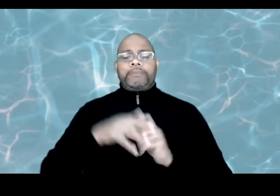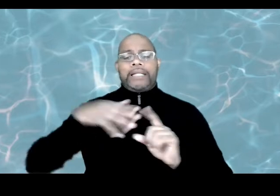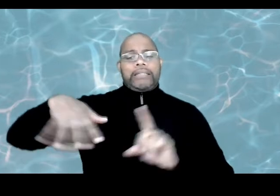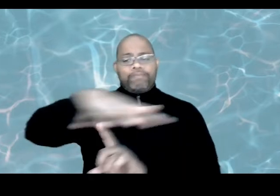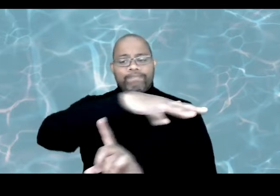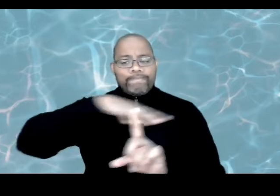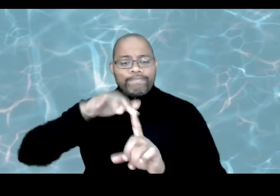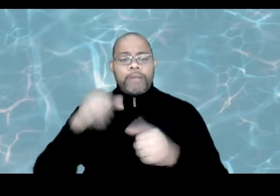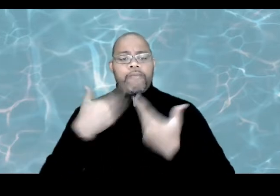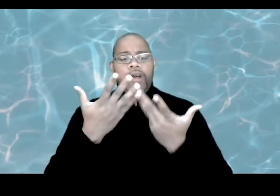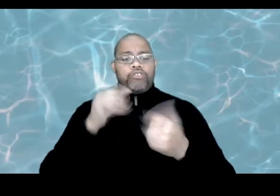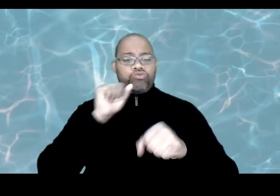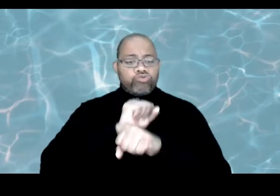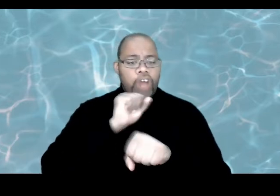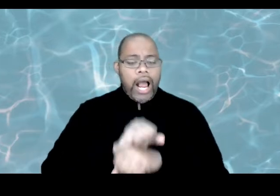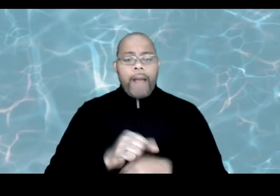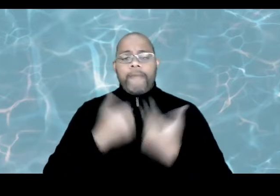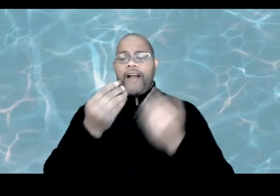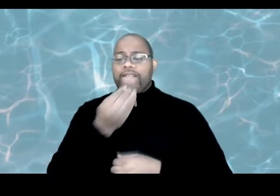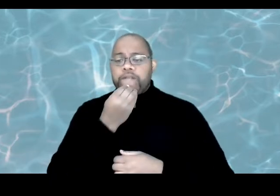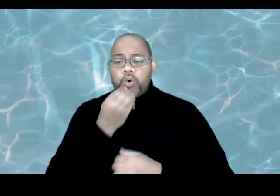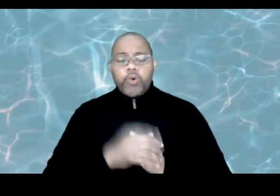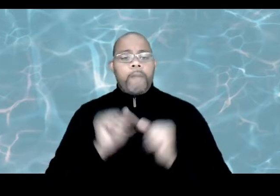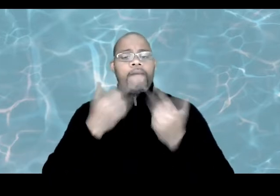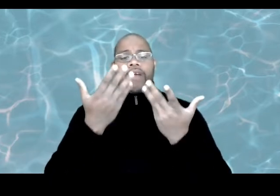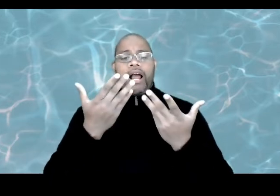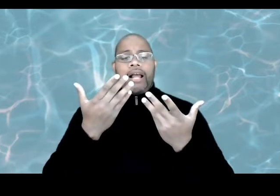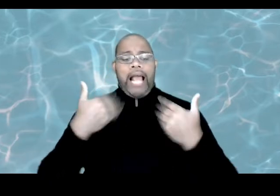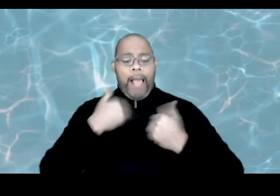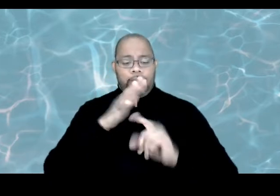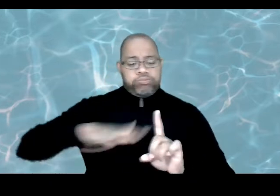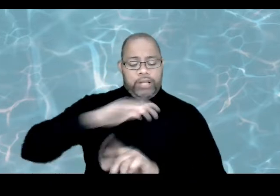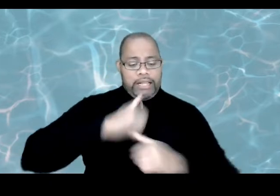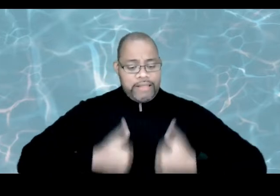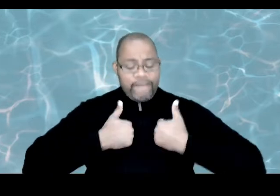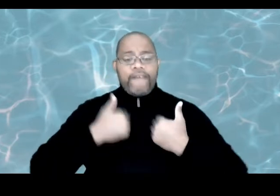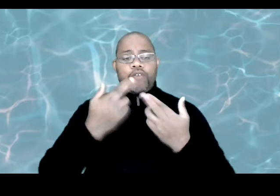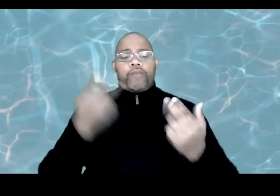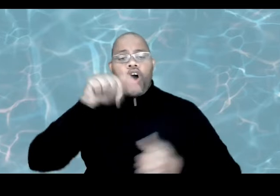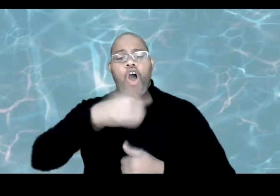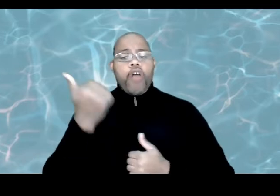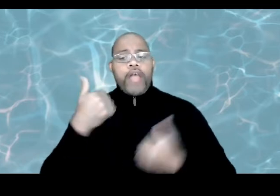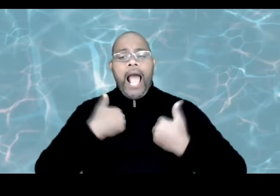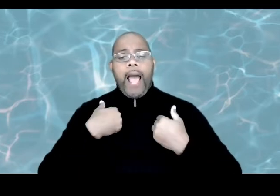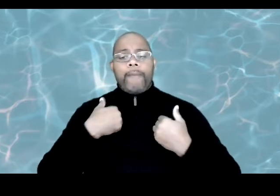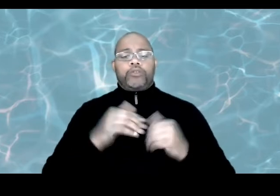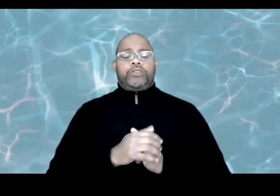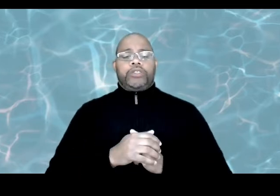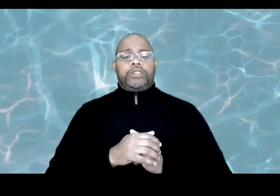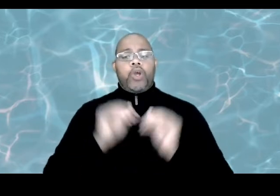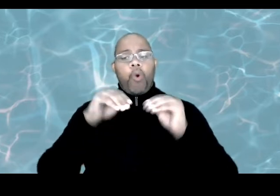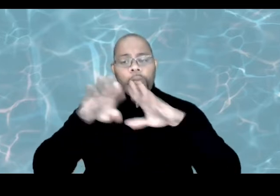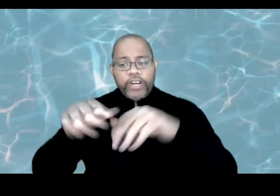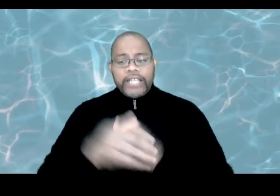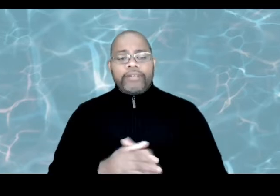services. Communities provide jobs, they provide food, they provide habitats and resources for other marine organisms. And